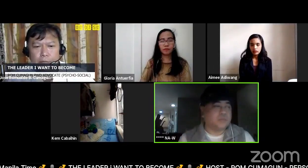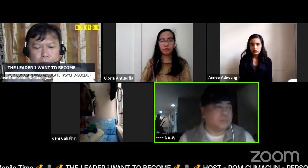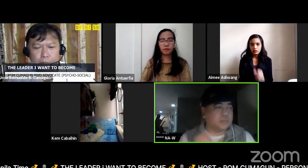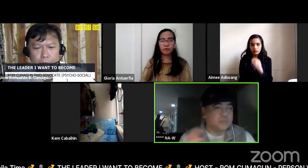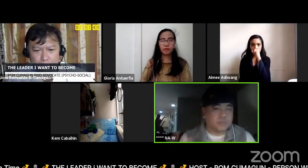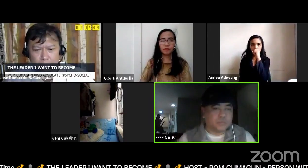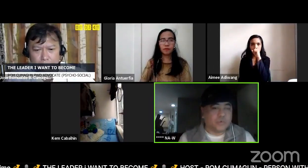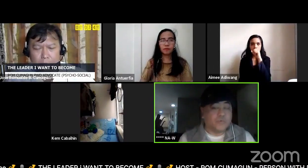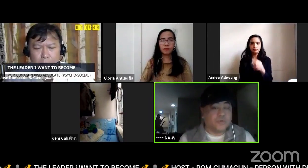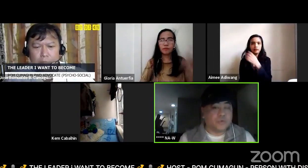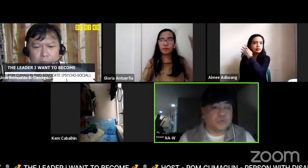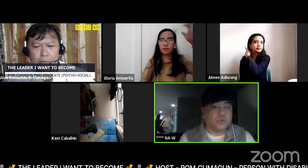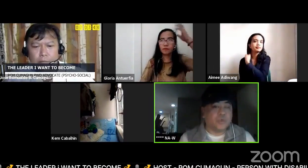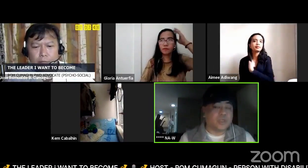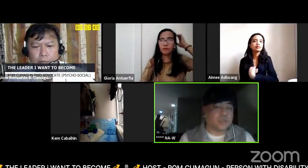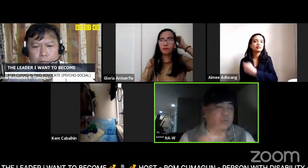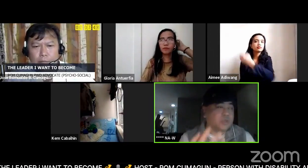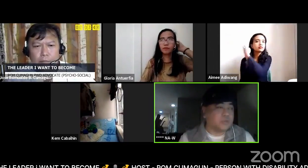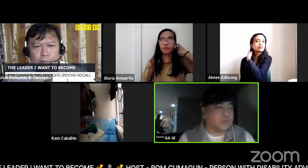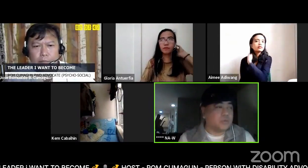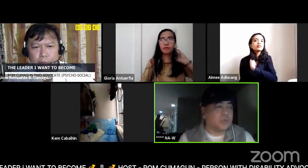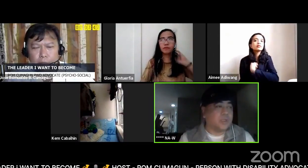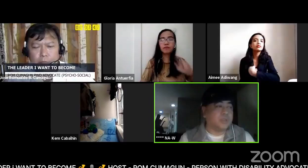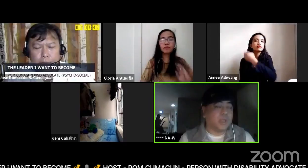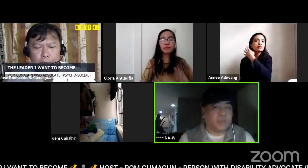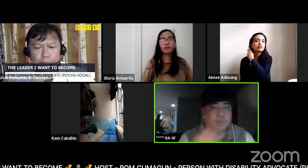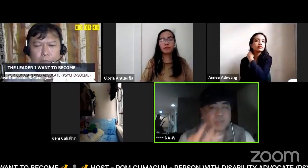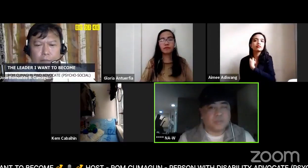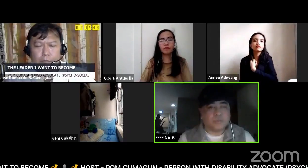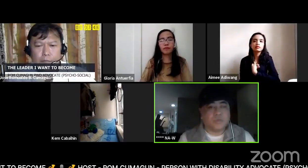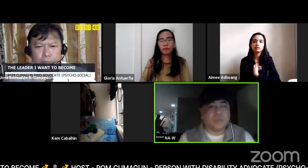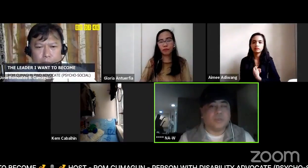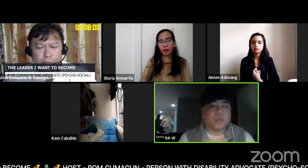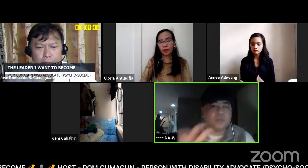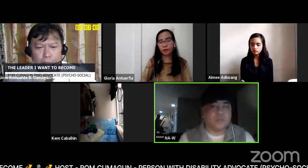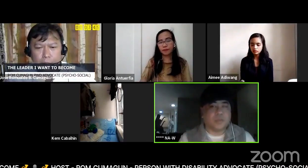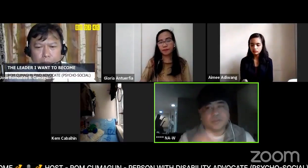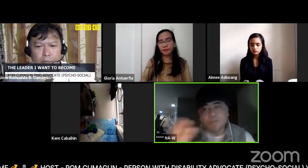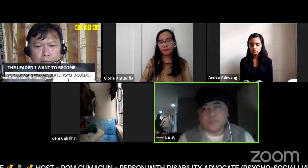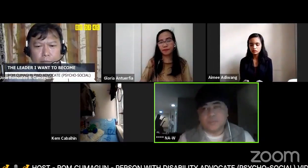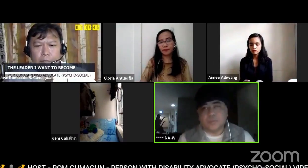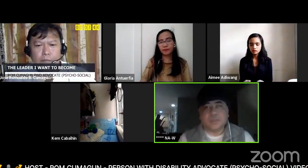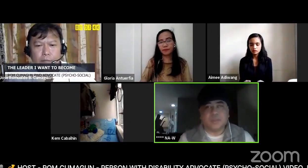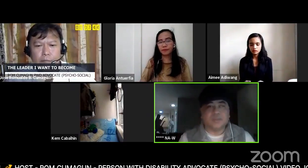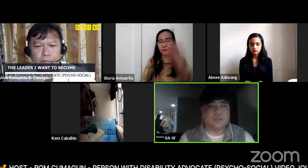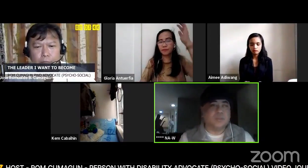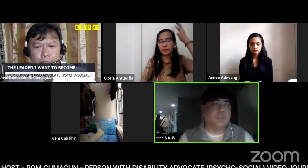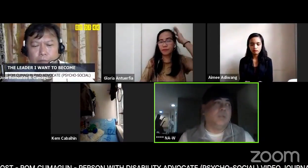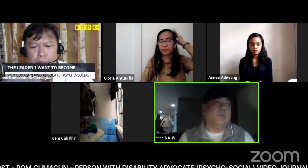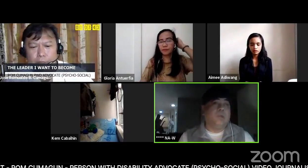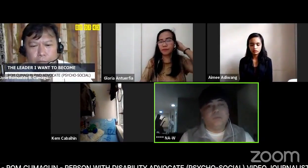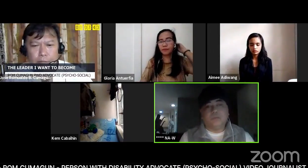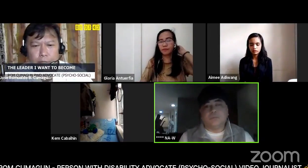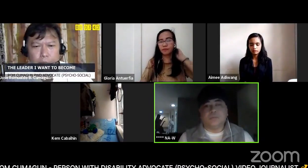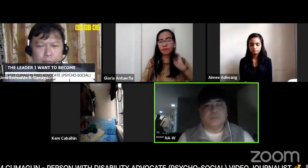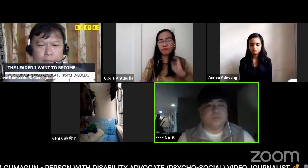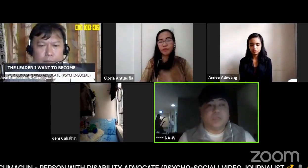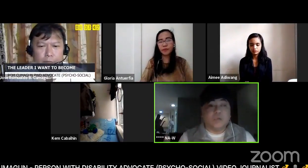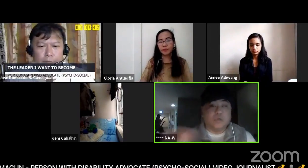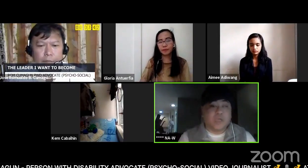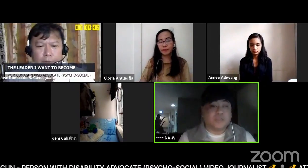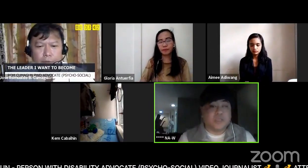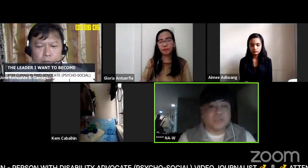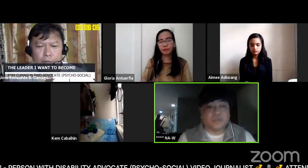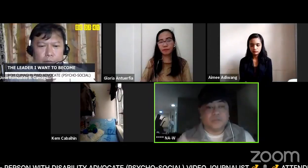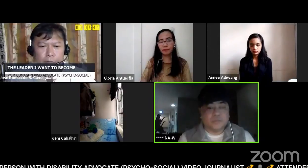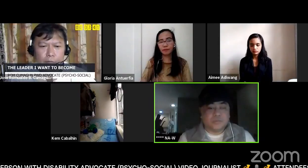are 2 of you nagtutulungan, 3 kayo nagtutulungan, 4 kayo nagtutulungan, 5 kayo, hanggang 10 at least,